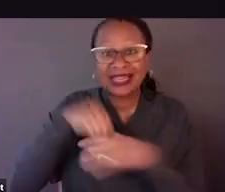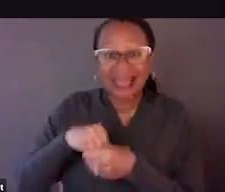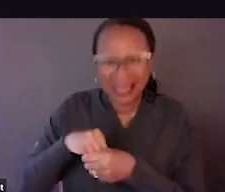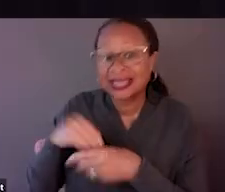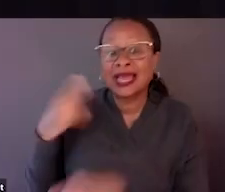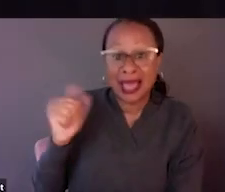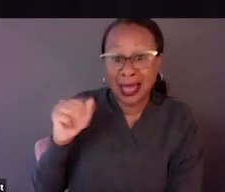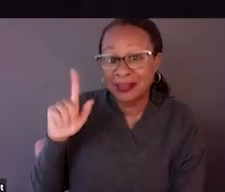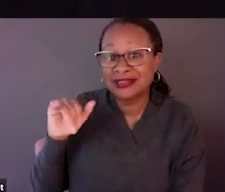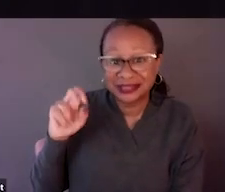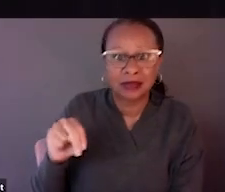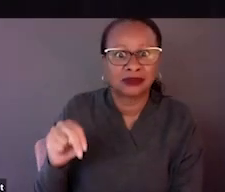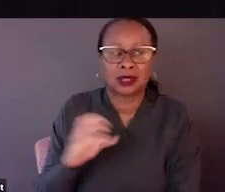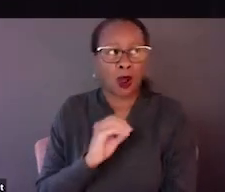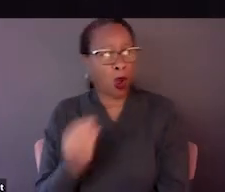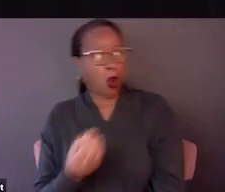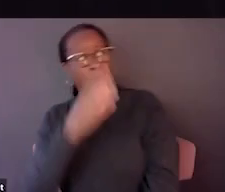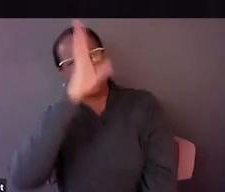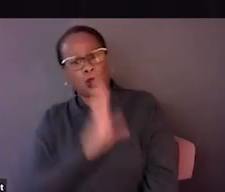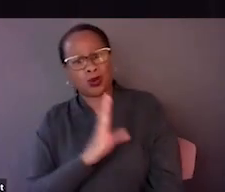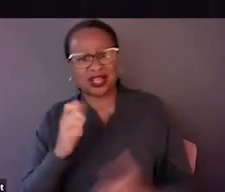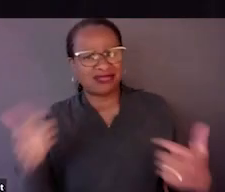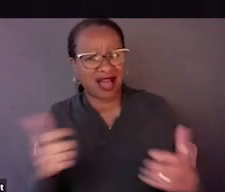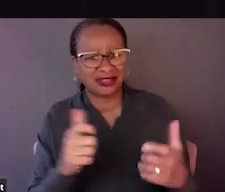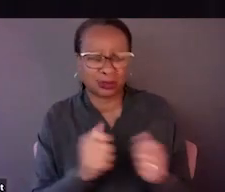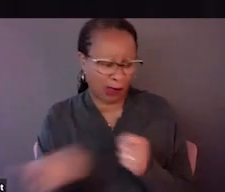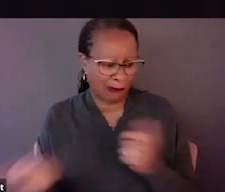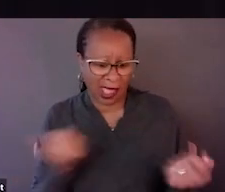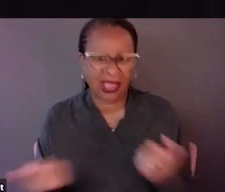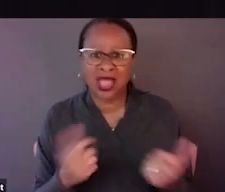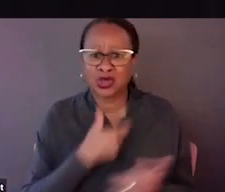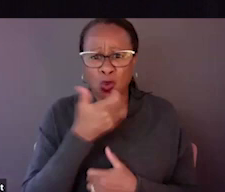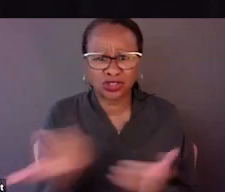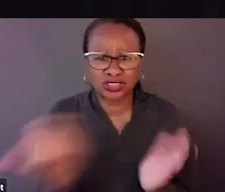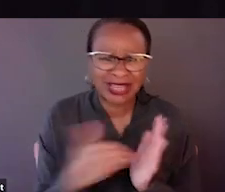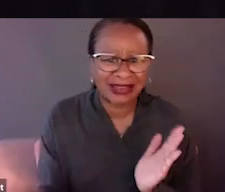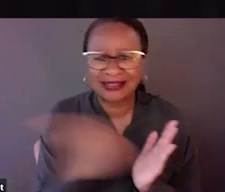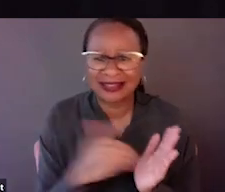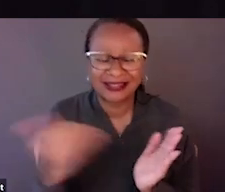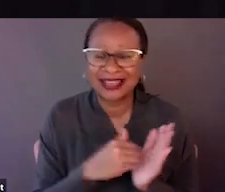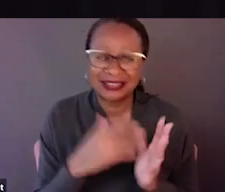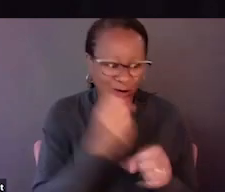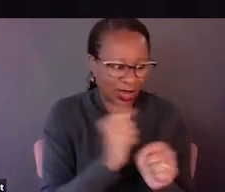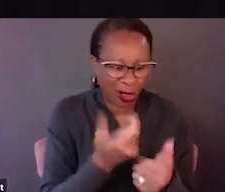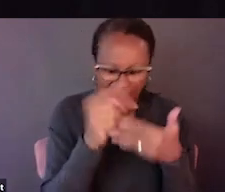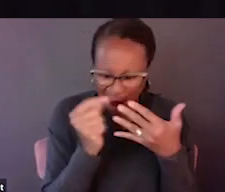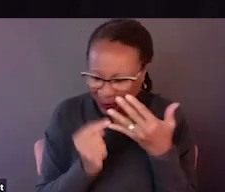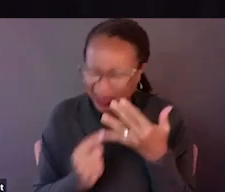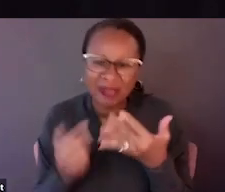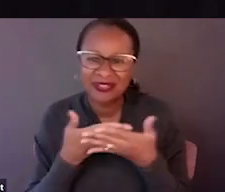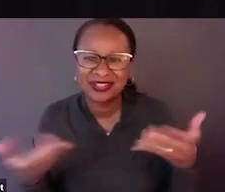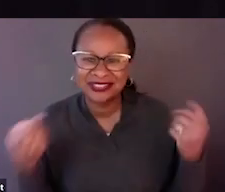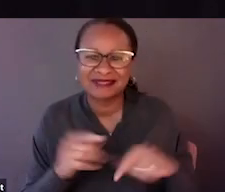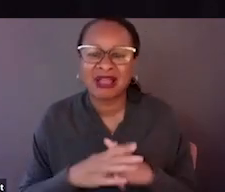a lot. there's a lot going on. There's a lot to unpack. There's a lot to unpack there. You have to watch it over and over and over again. There's a lot to unpack there, but